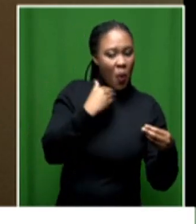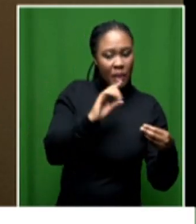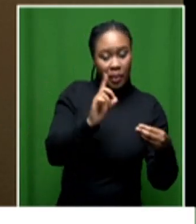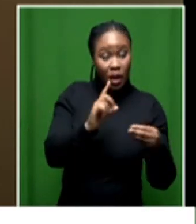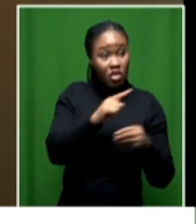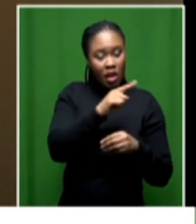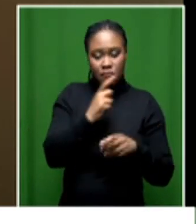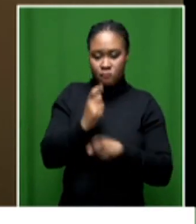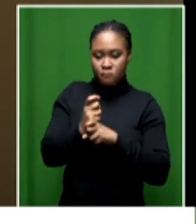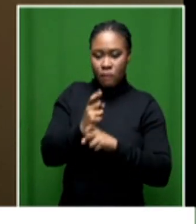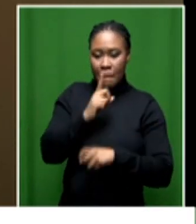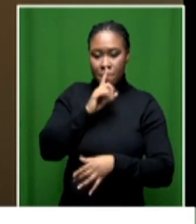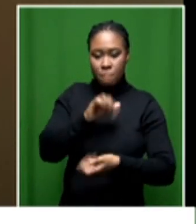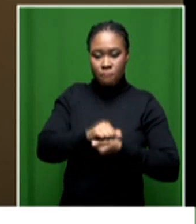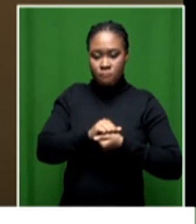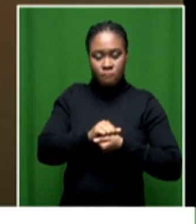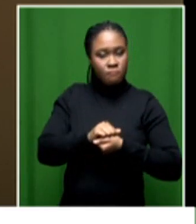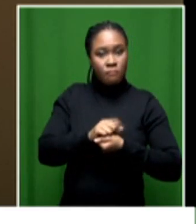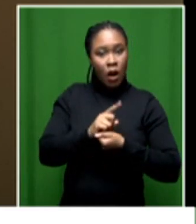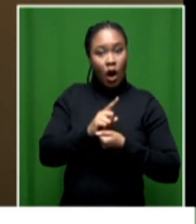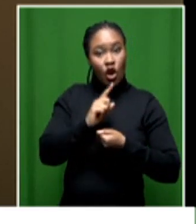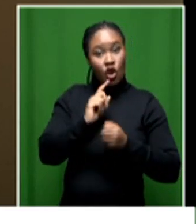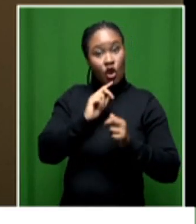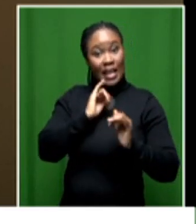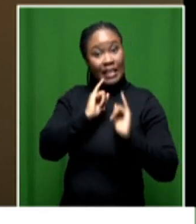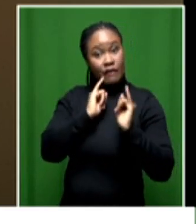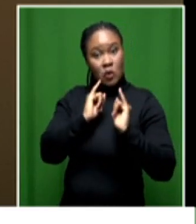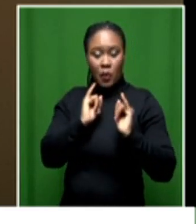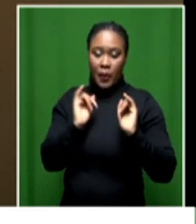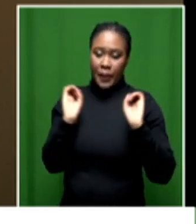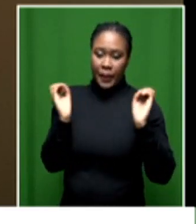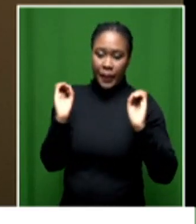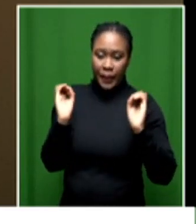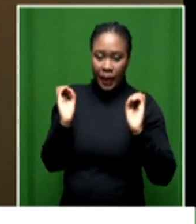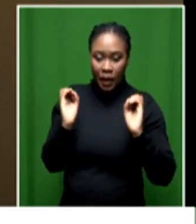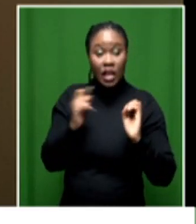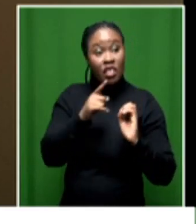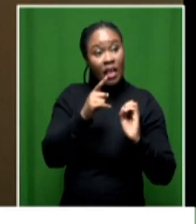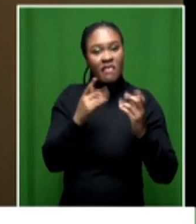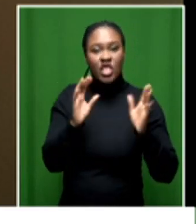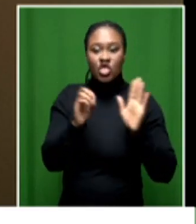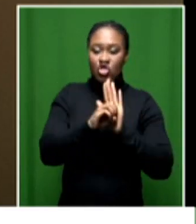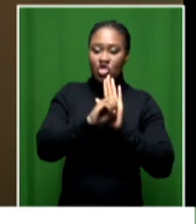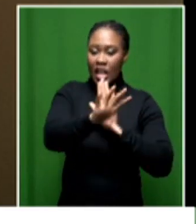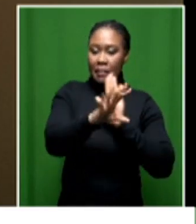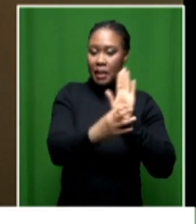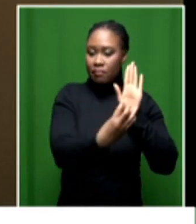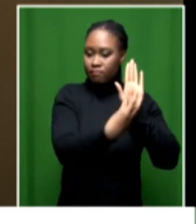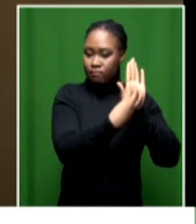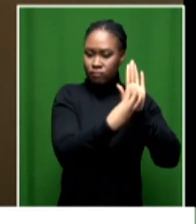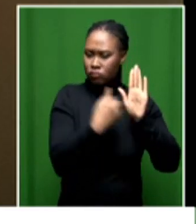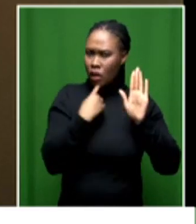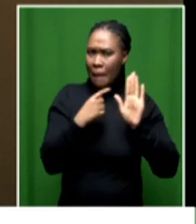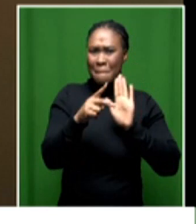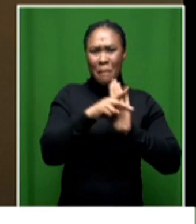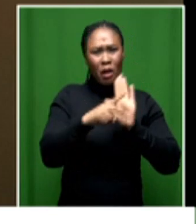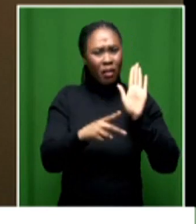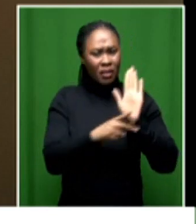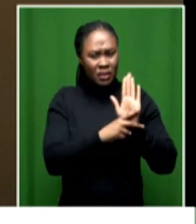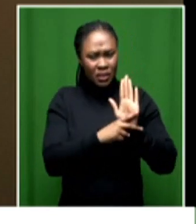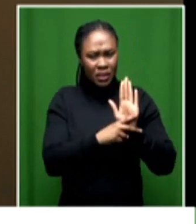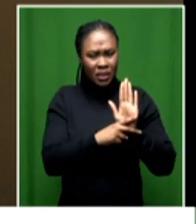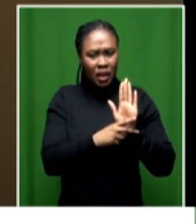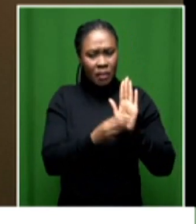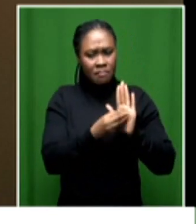questions or make anyone available for interview, instead issuing a statement saying their policy is because of the